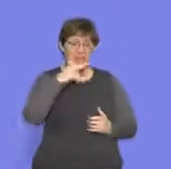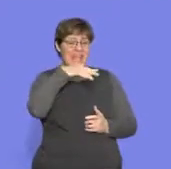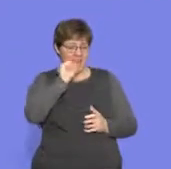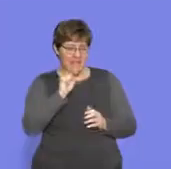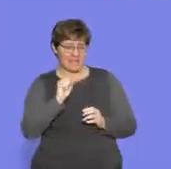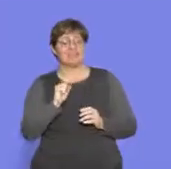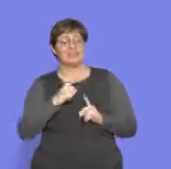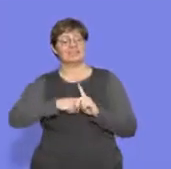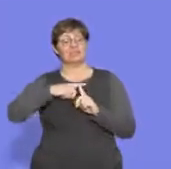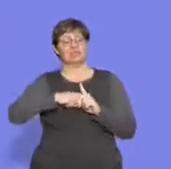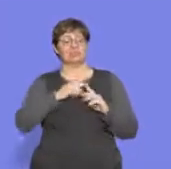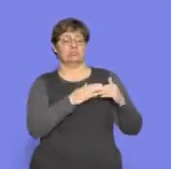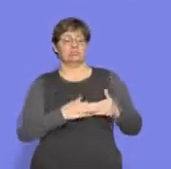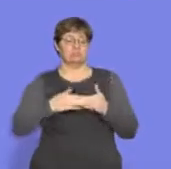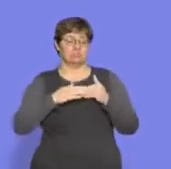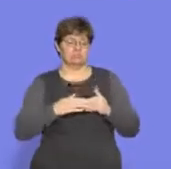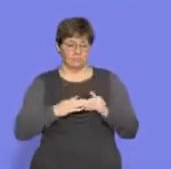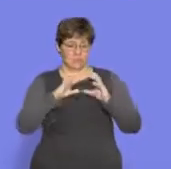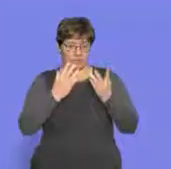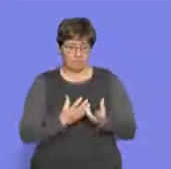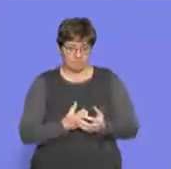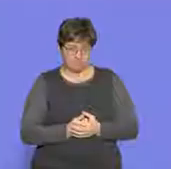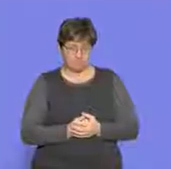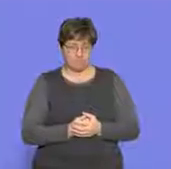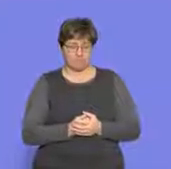role in maintaining the temperature on the surface of the Earth.